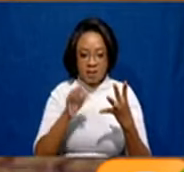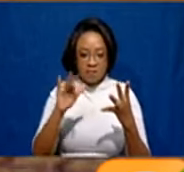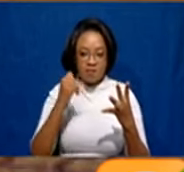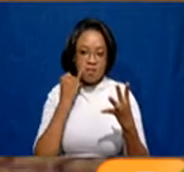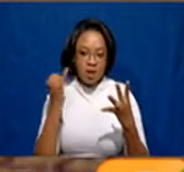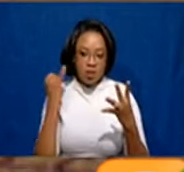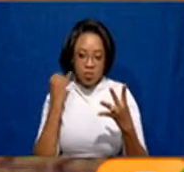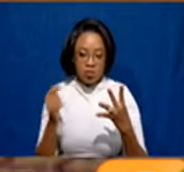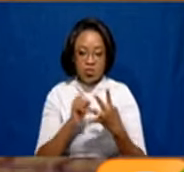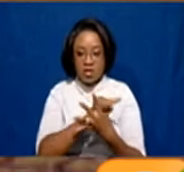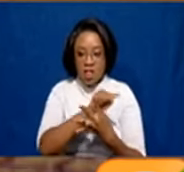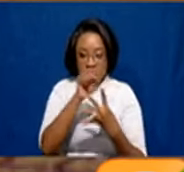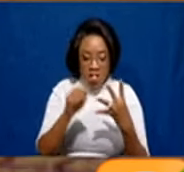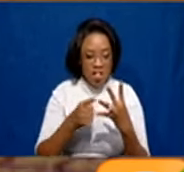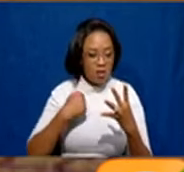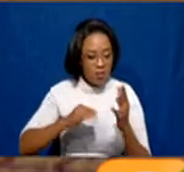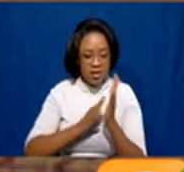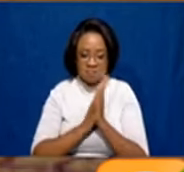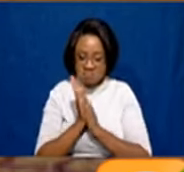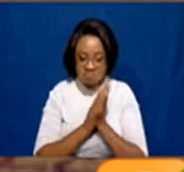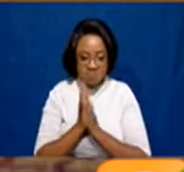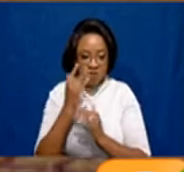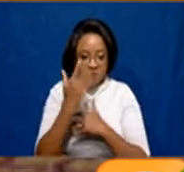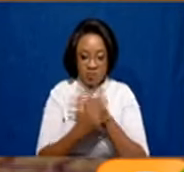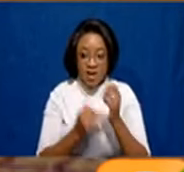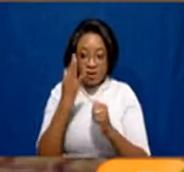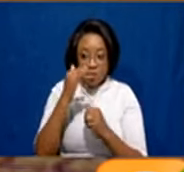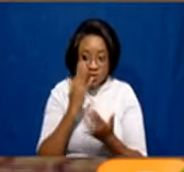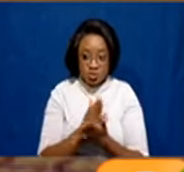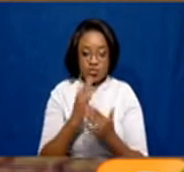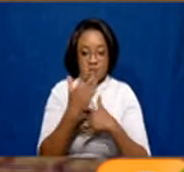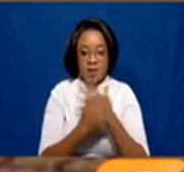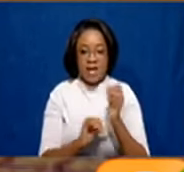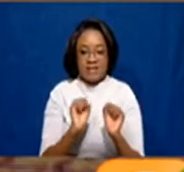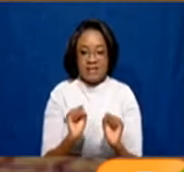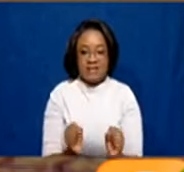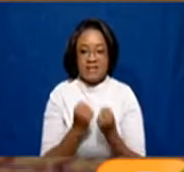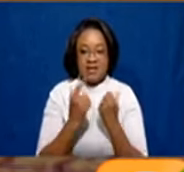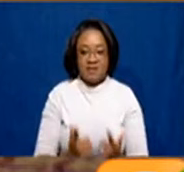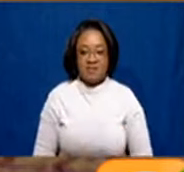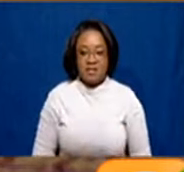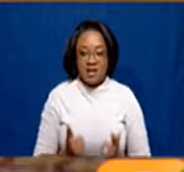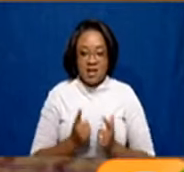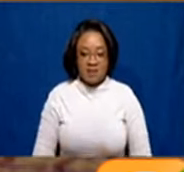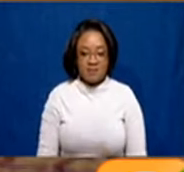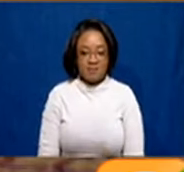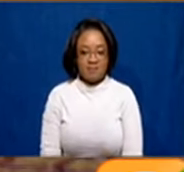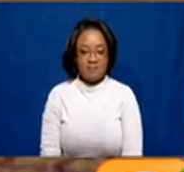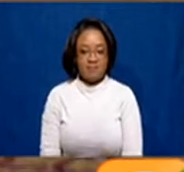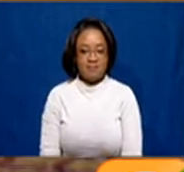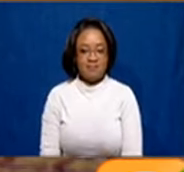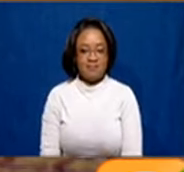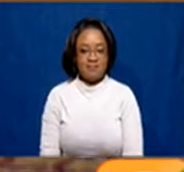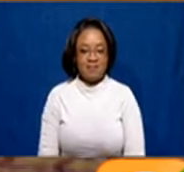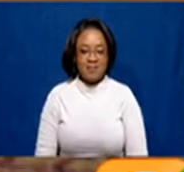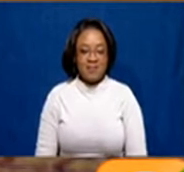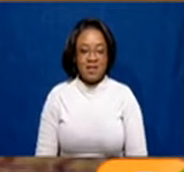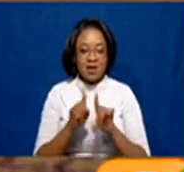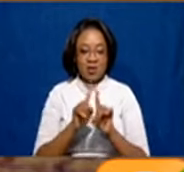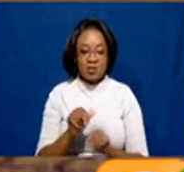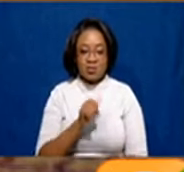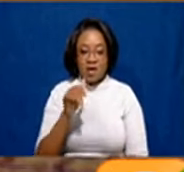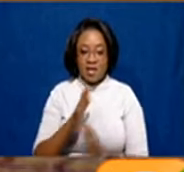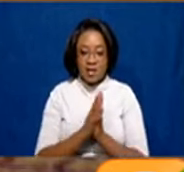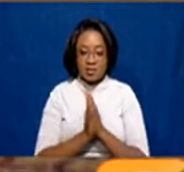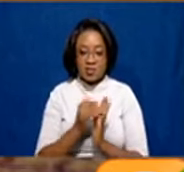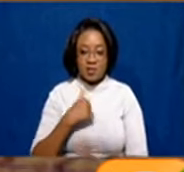Yeah. So I'm so passionate about blood because blood actually saves lives. And Victoria, there's one story I'd just like to share on